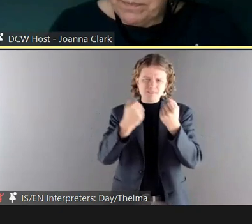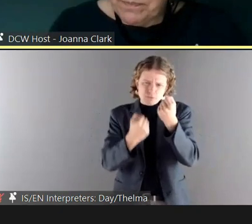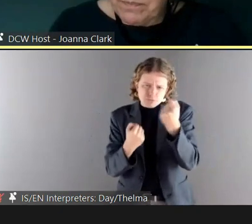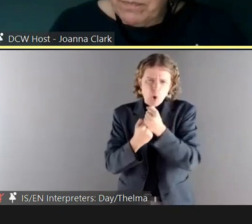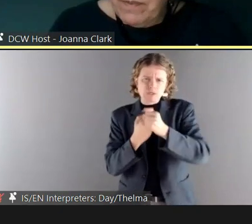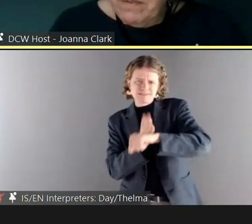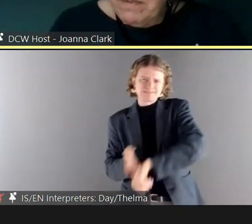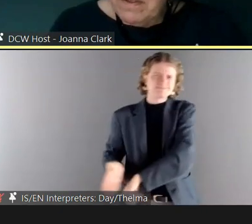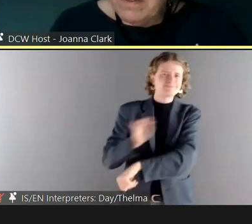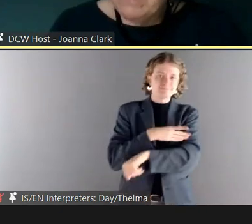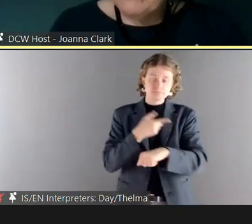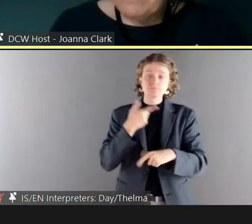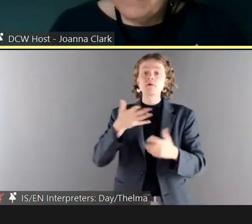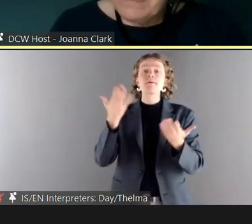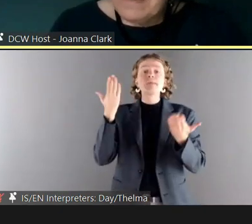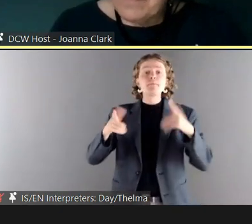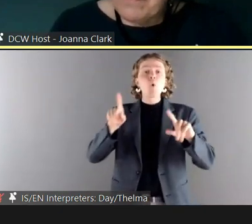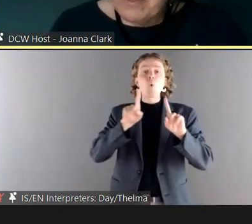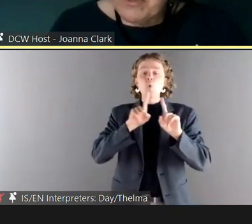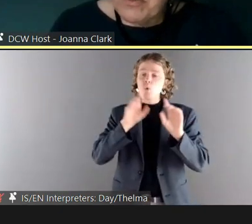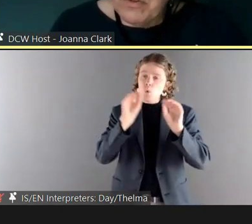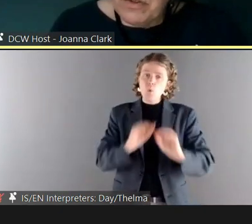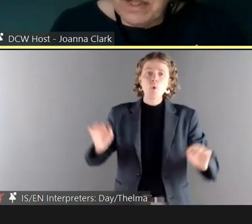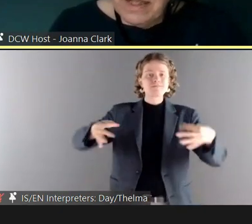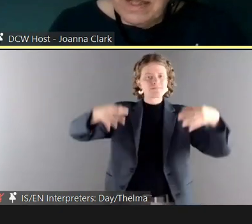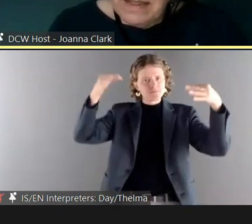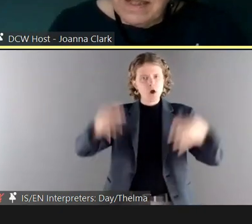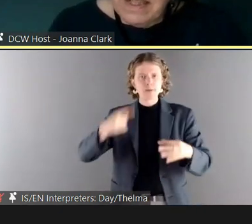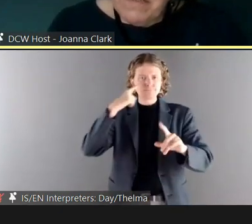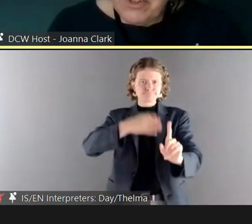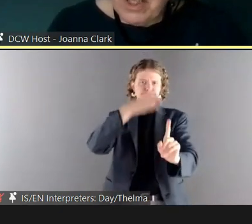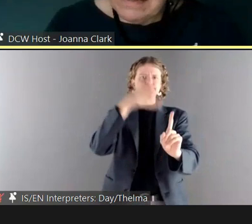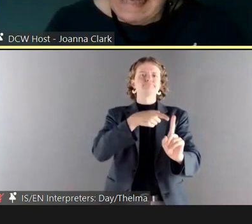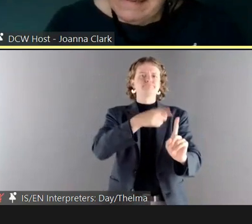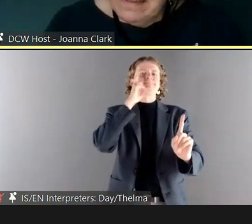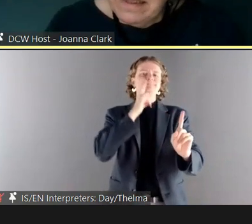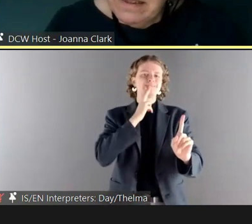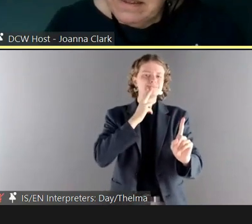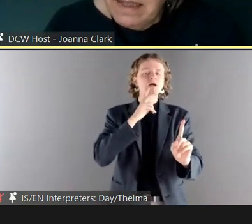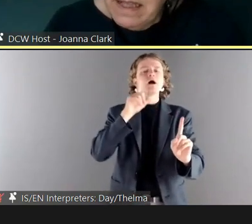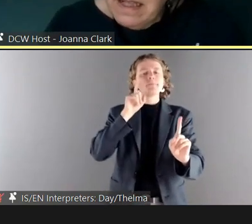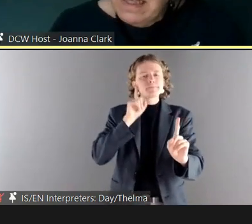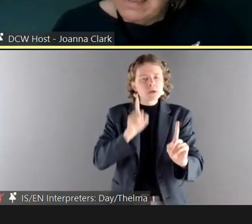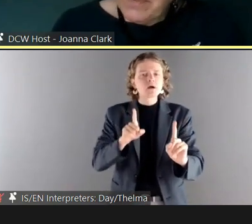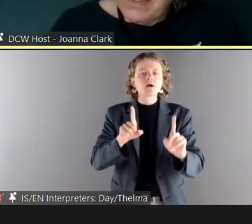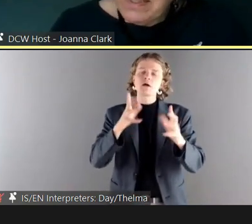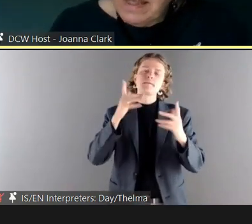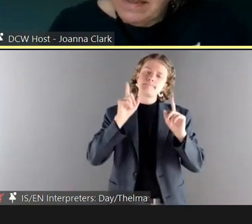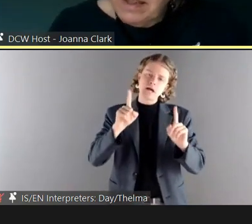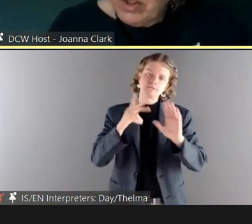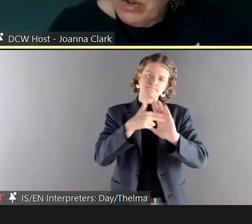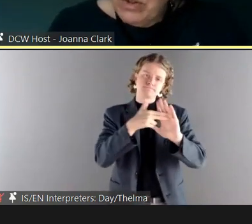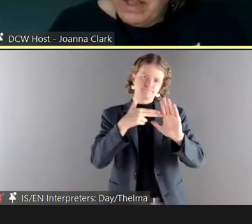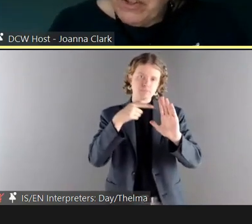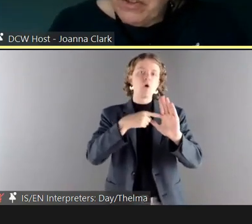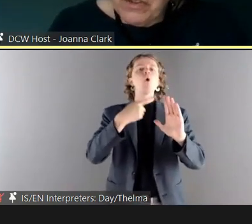obtain. And families need to be reassured that their deaf child can learn, and to understand